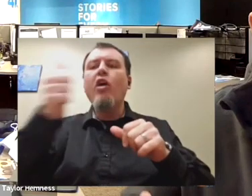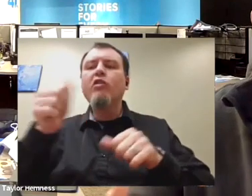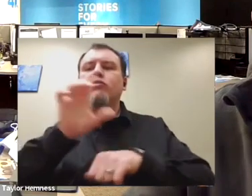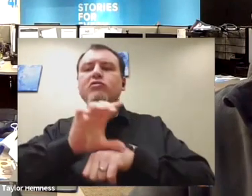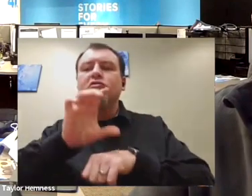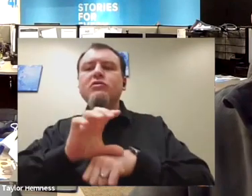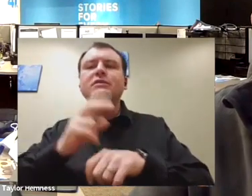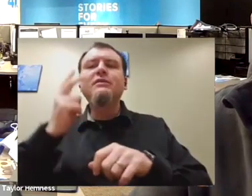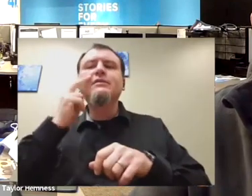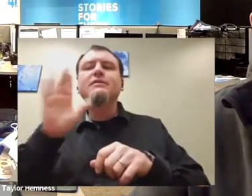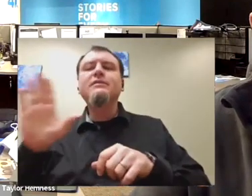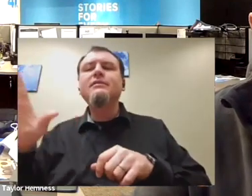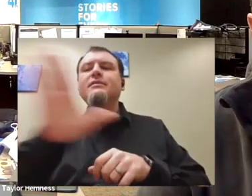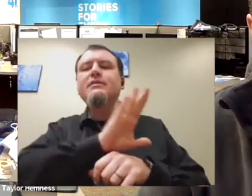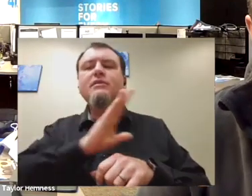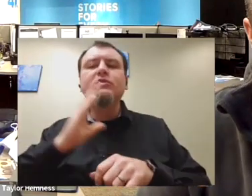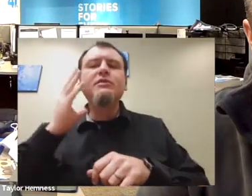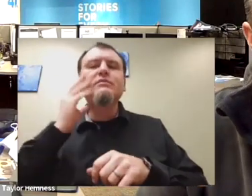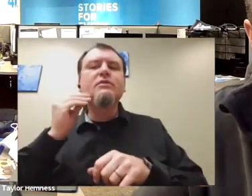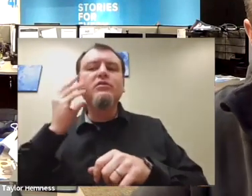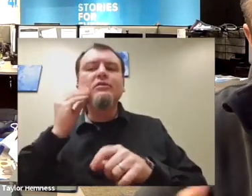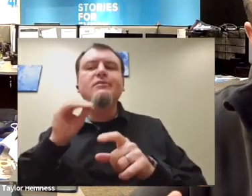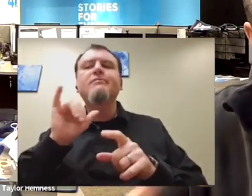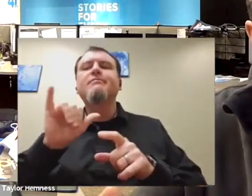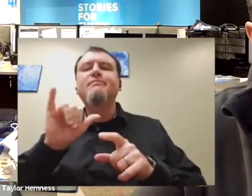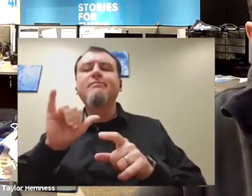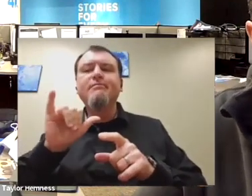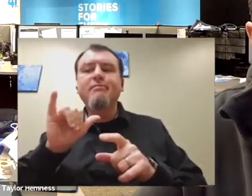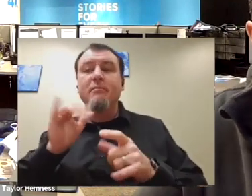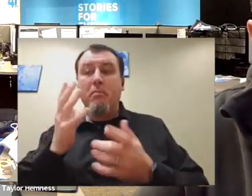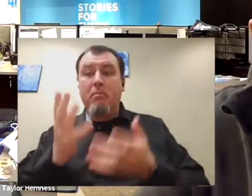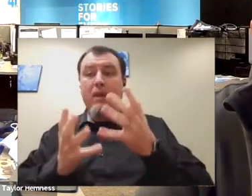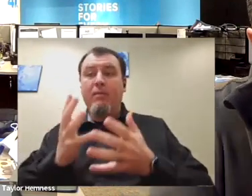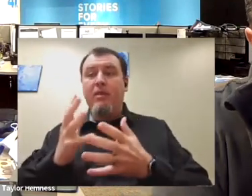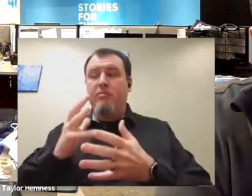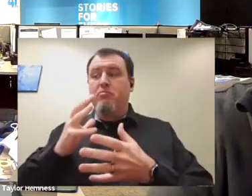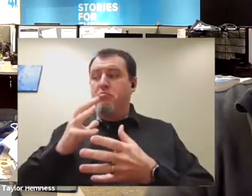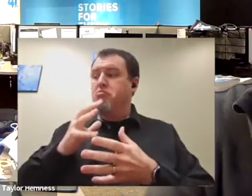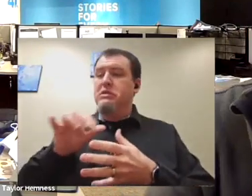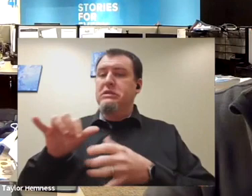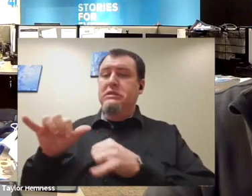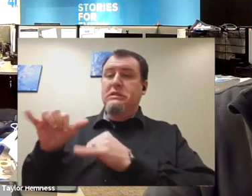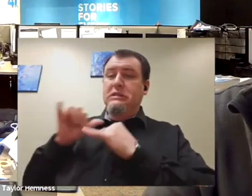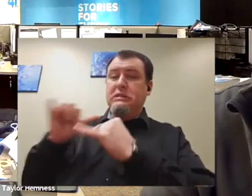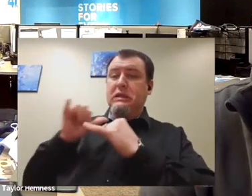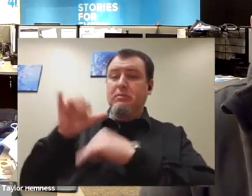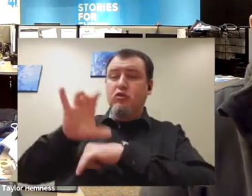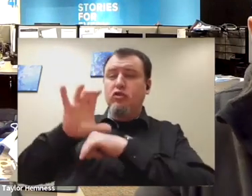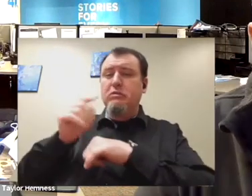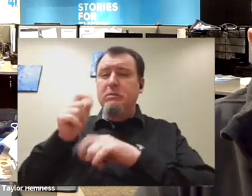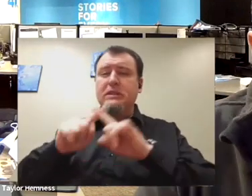like, consist of, maybe even within their own tradition, but with slight differences.